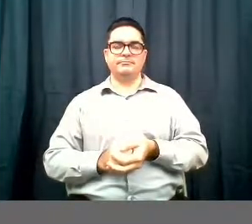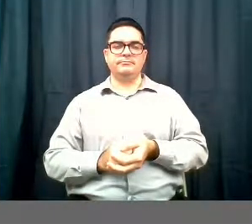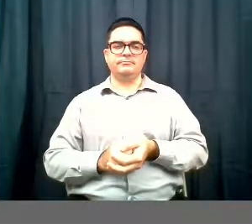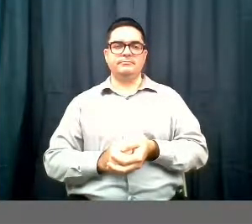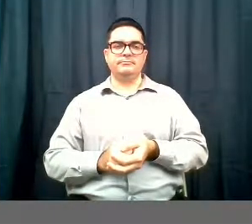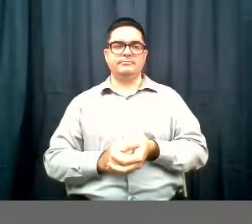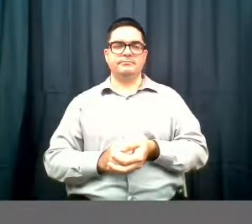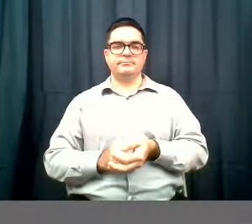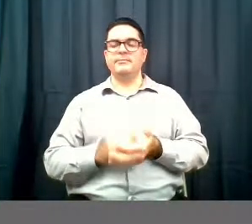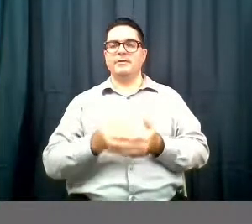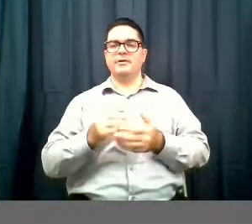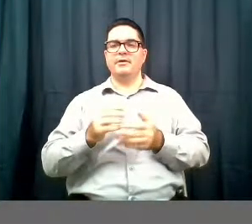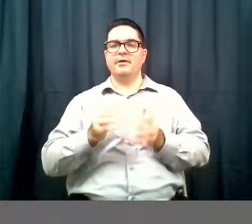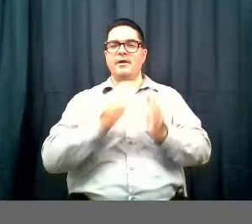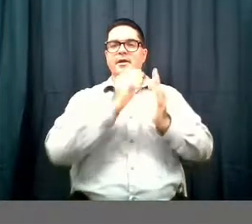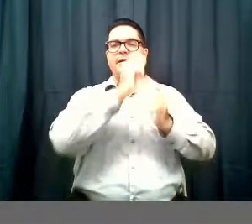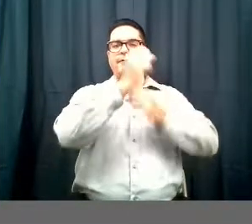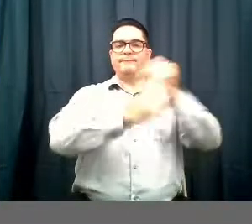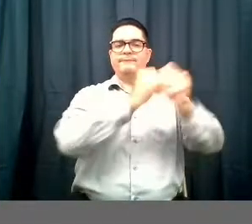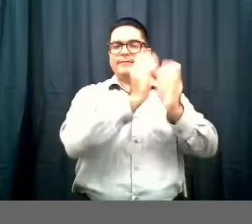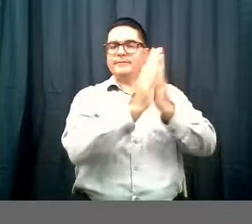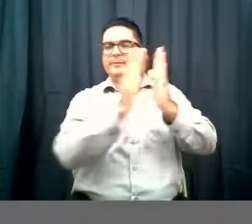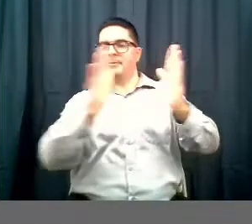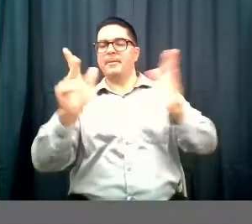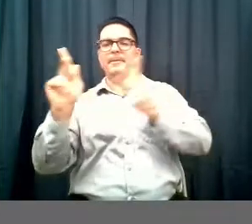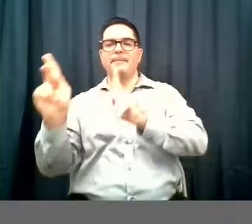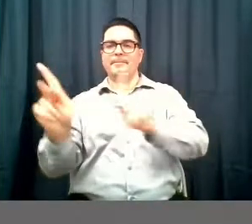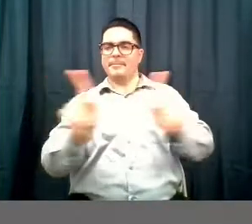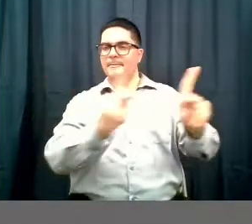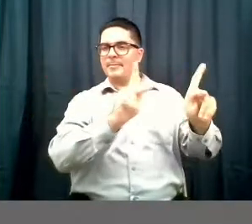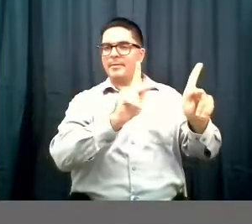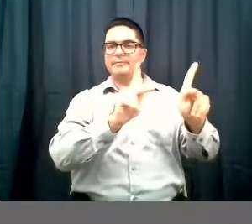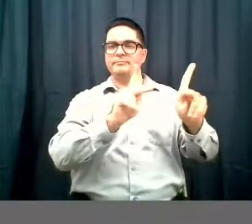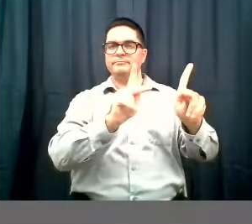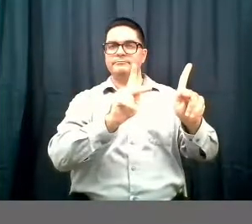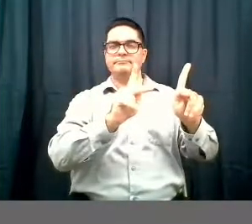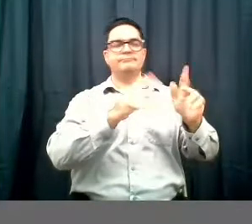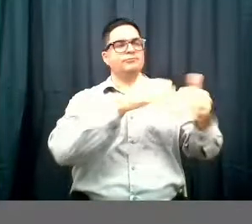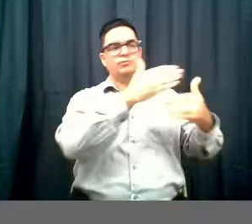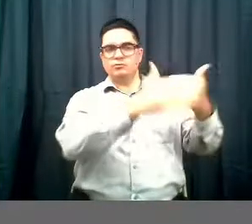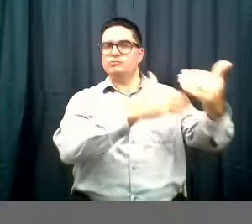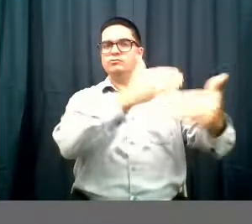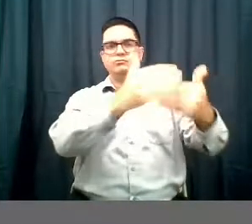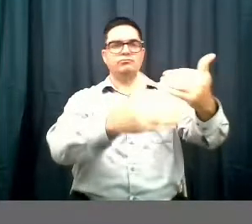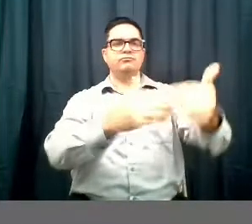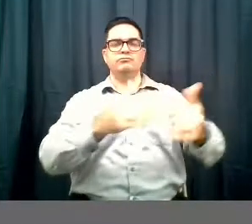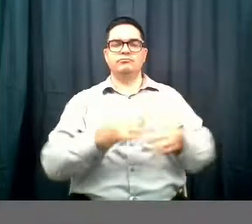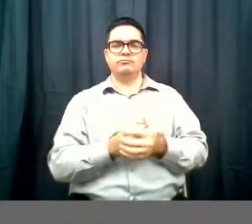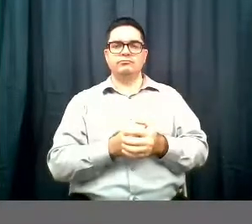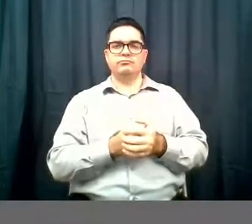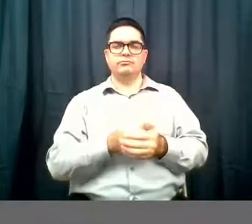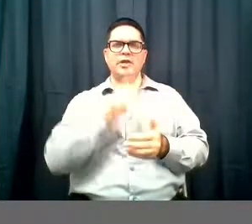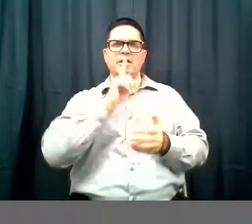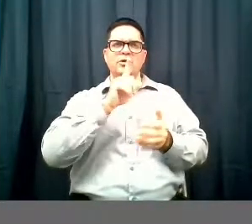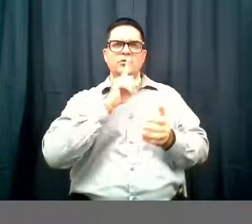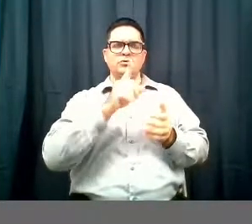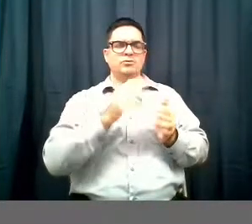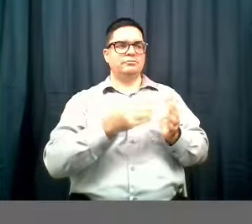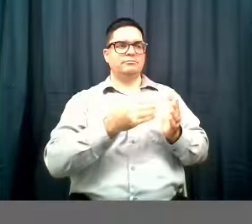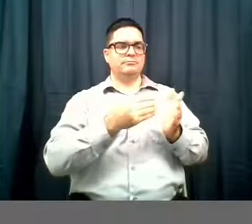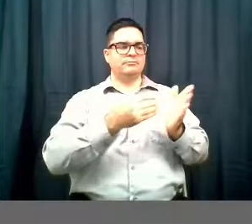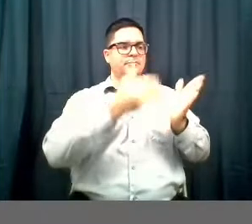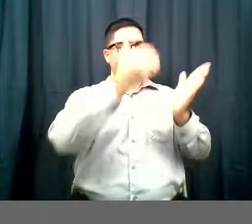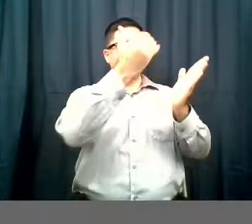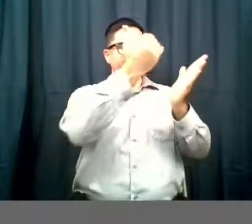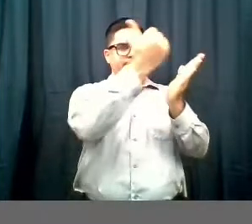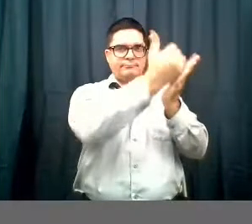from any actual results. In general, however, the public should know that the fiscal plans are living documents. As time passes and as